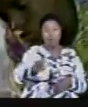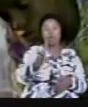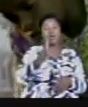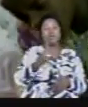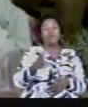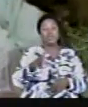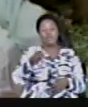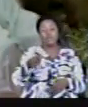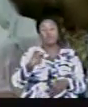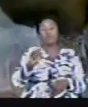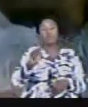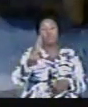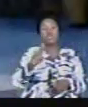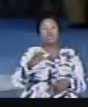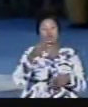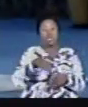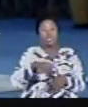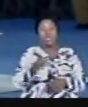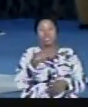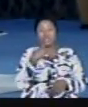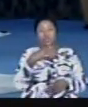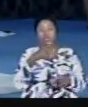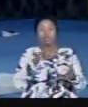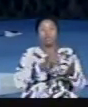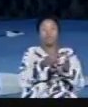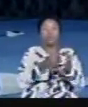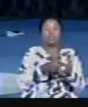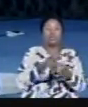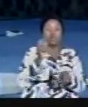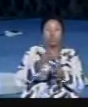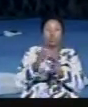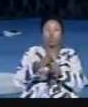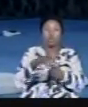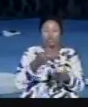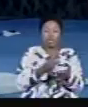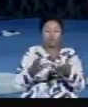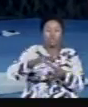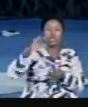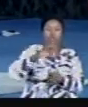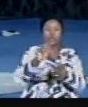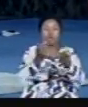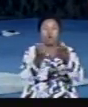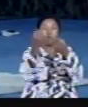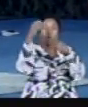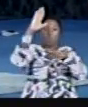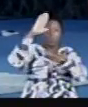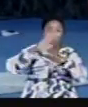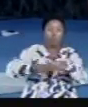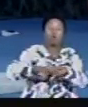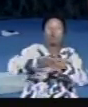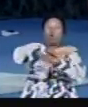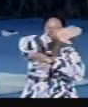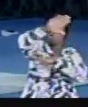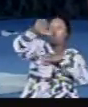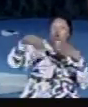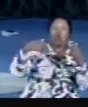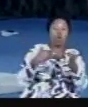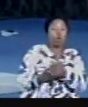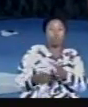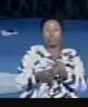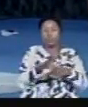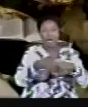spake these words, the Holy Ghost fell on all them How many of them?